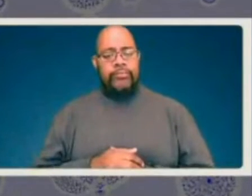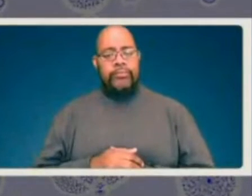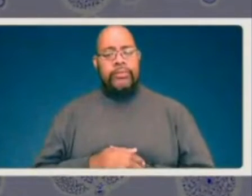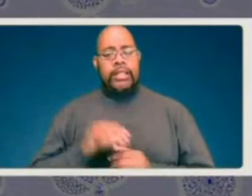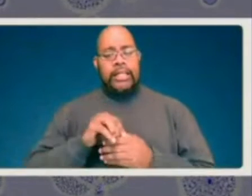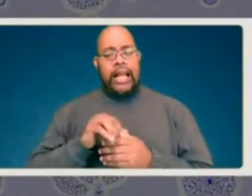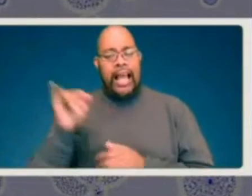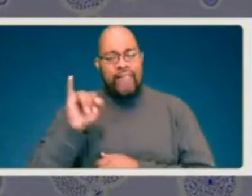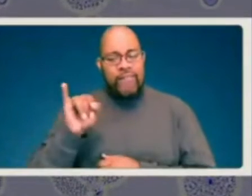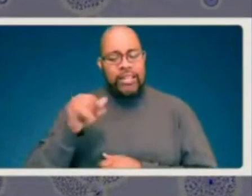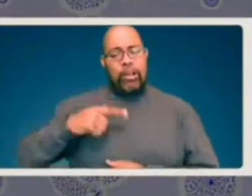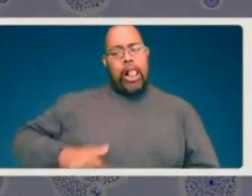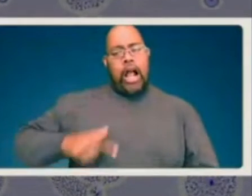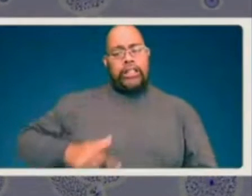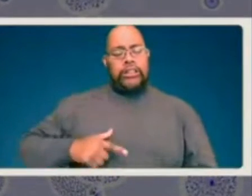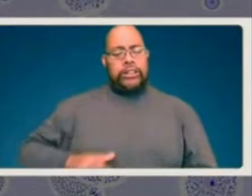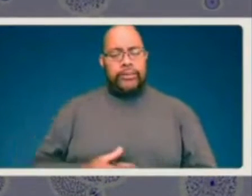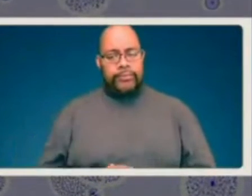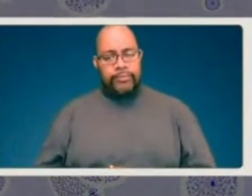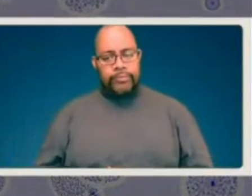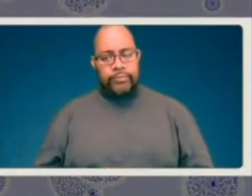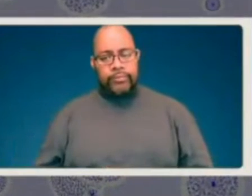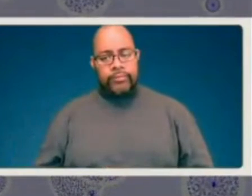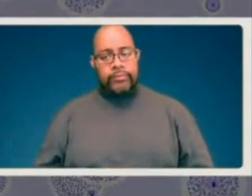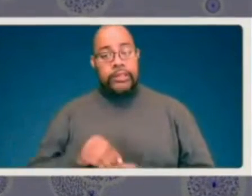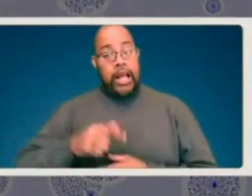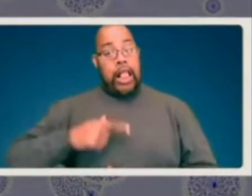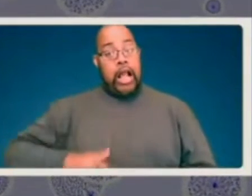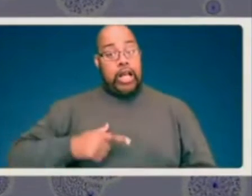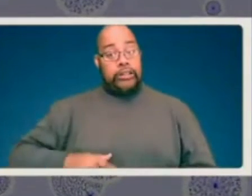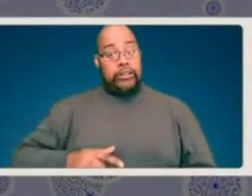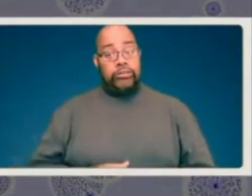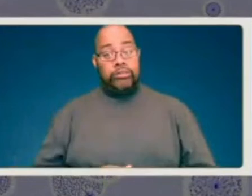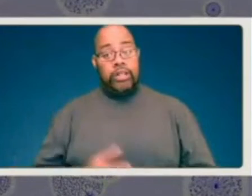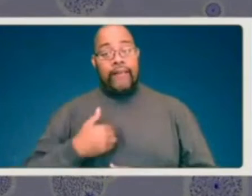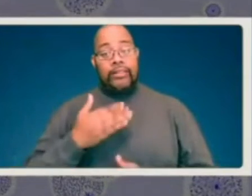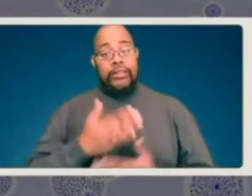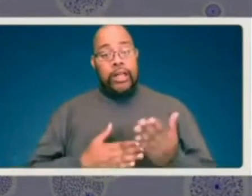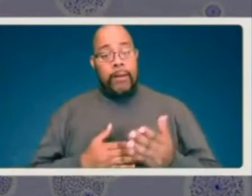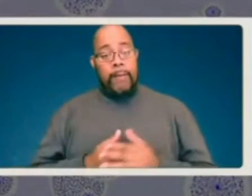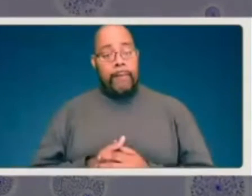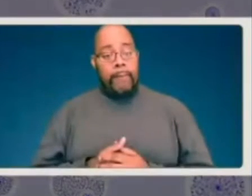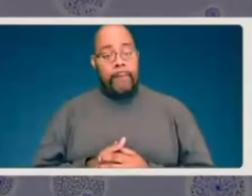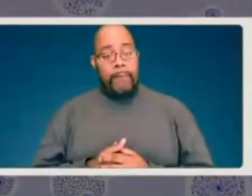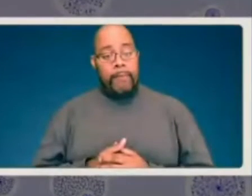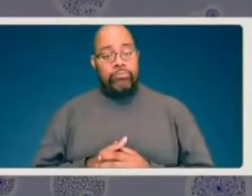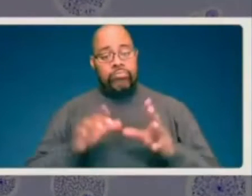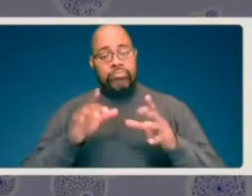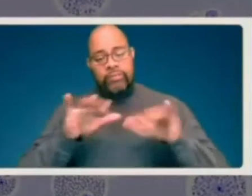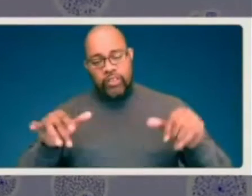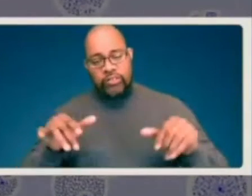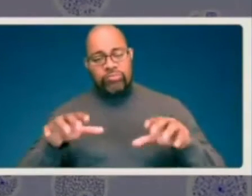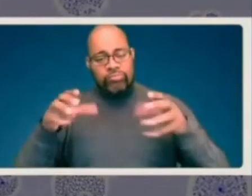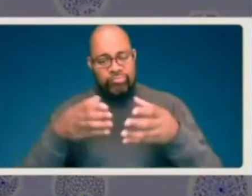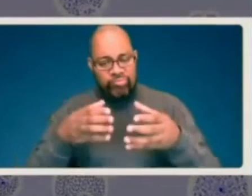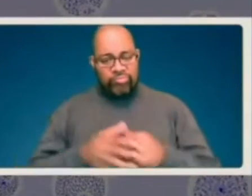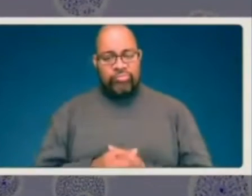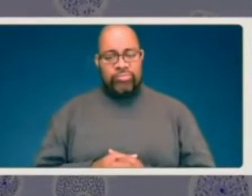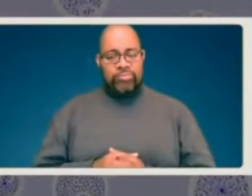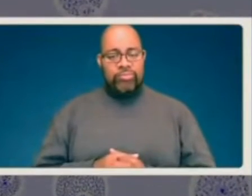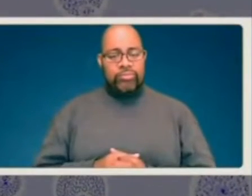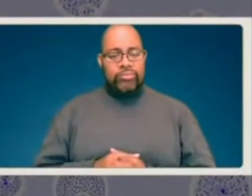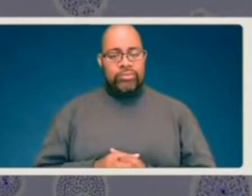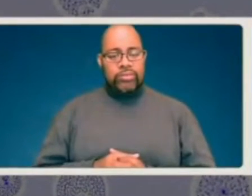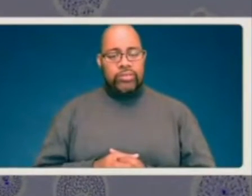tuberculosis, which infect the lungs. So in the lungs, we have some military personnel, some diverse military